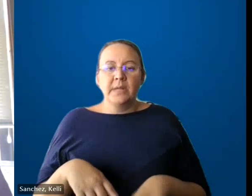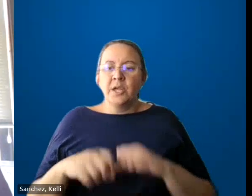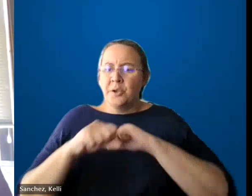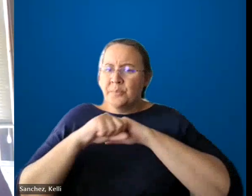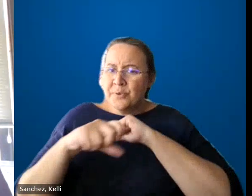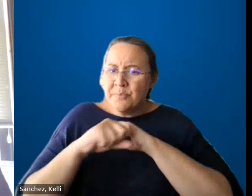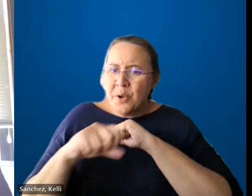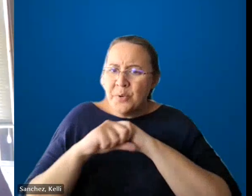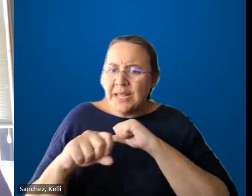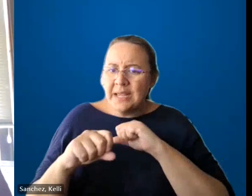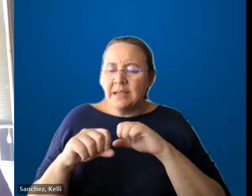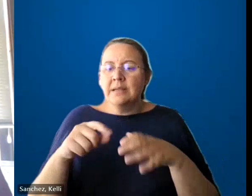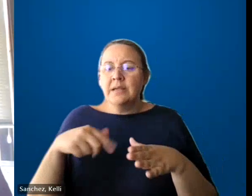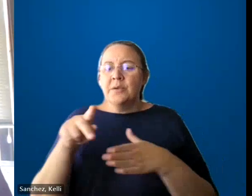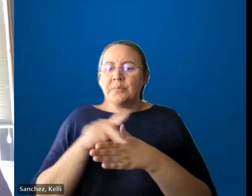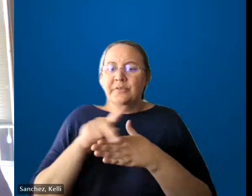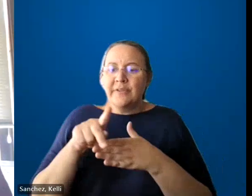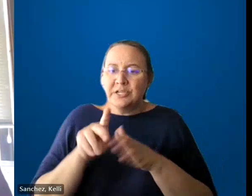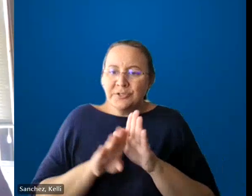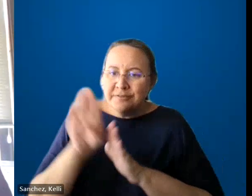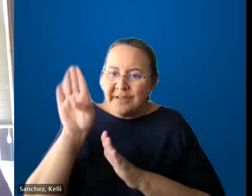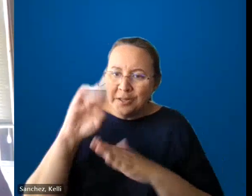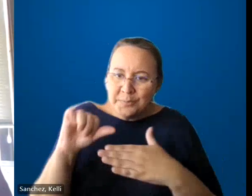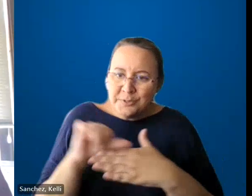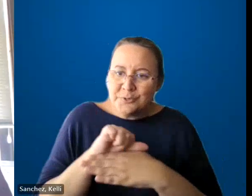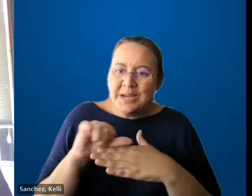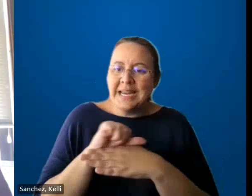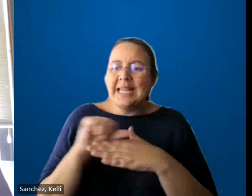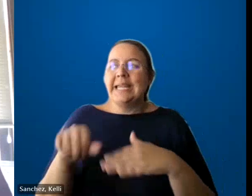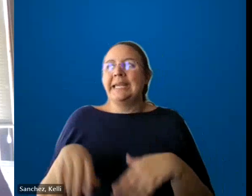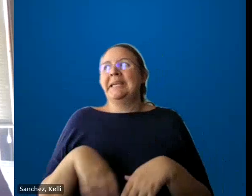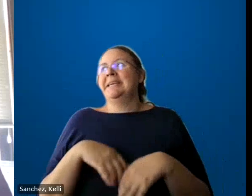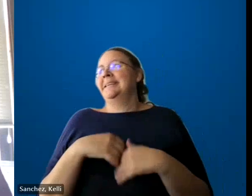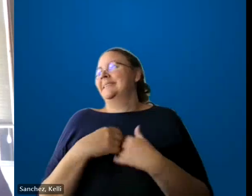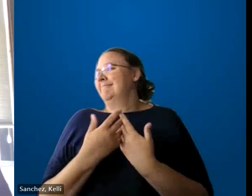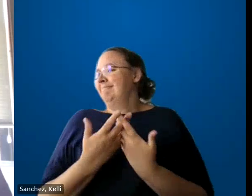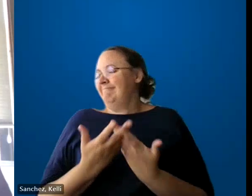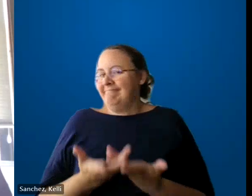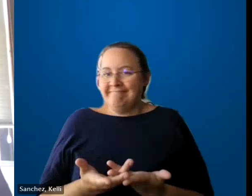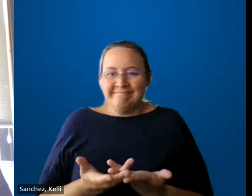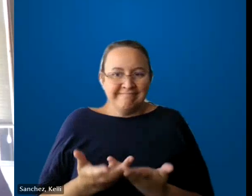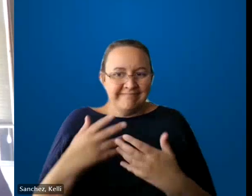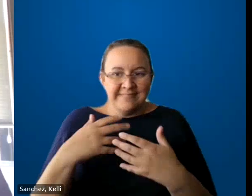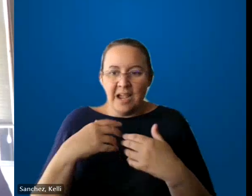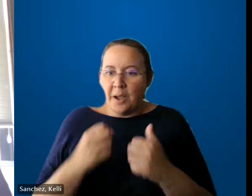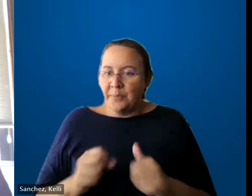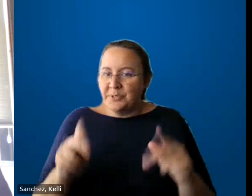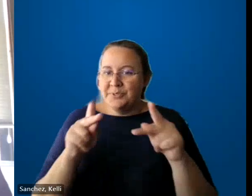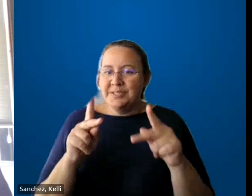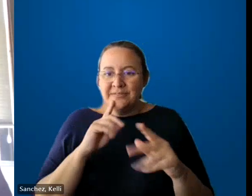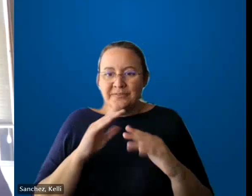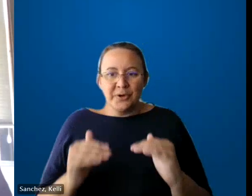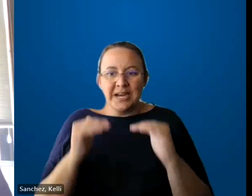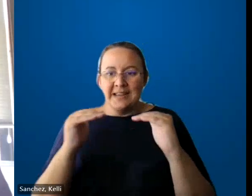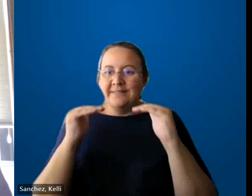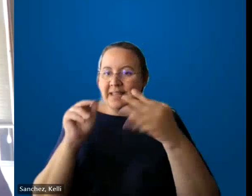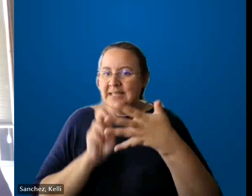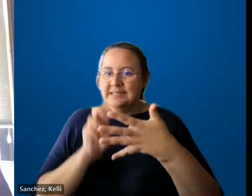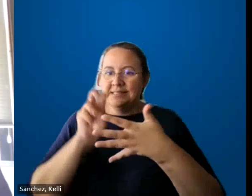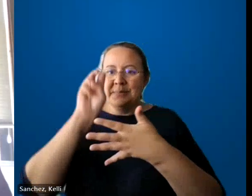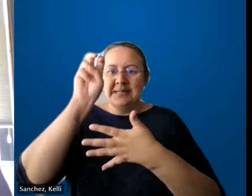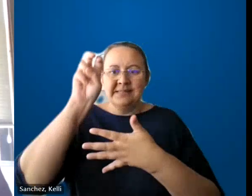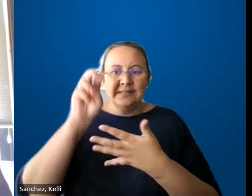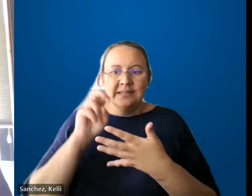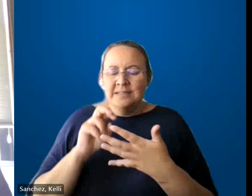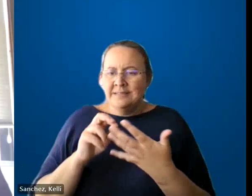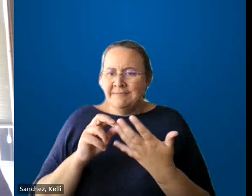internally, offering professional development training, you know, creating opportunities for advancements for all